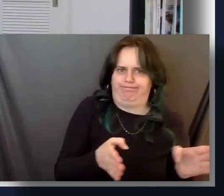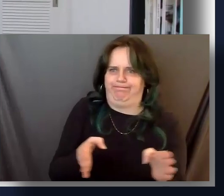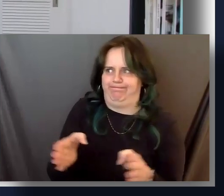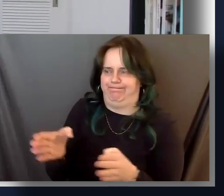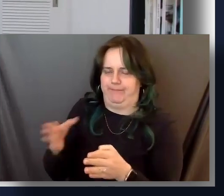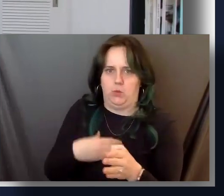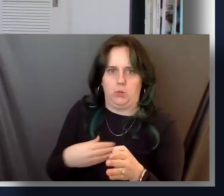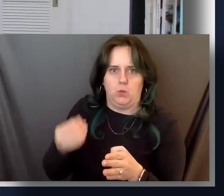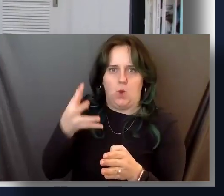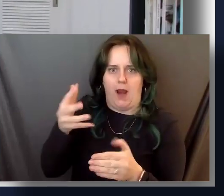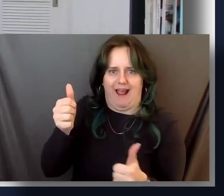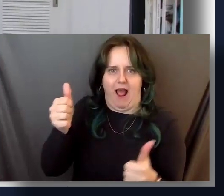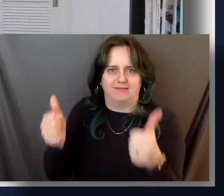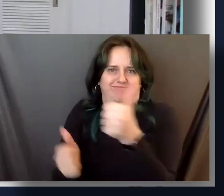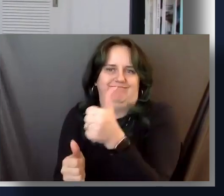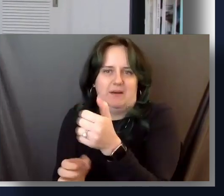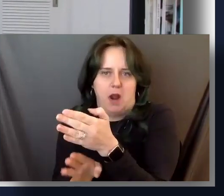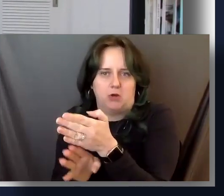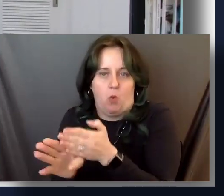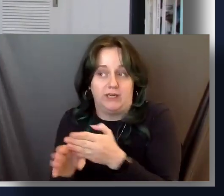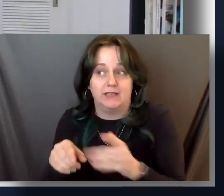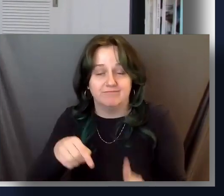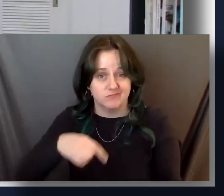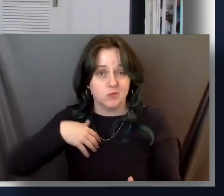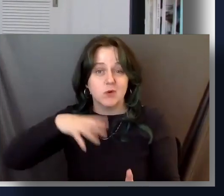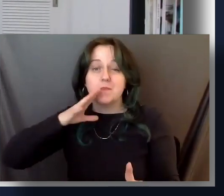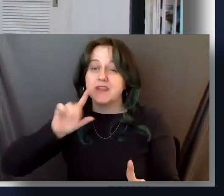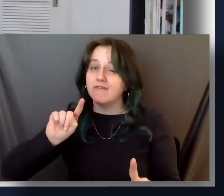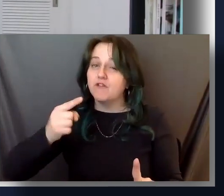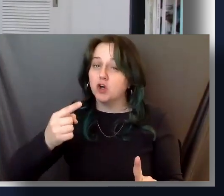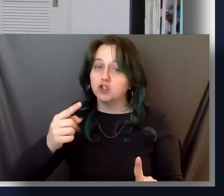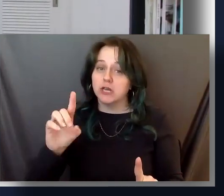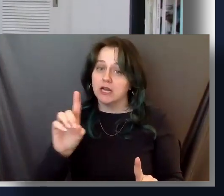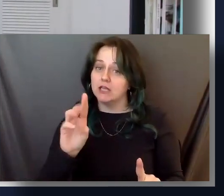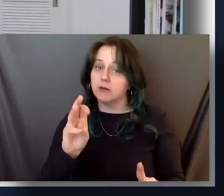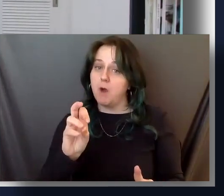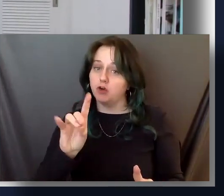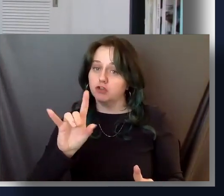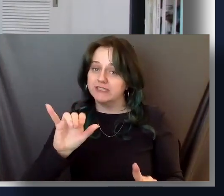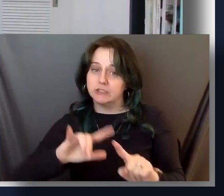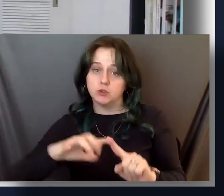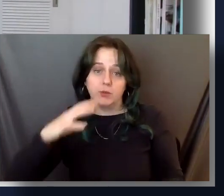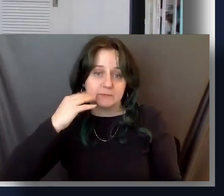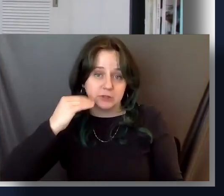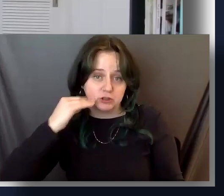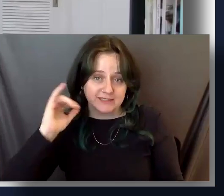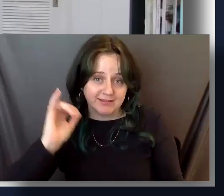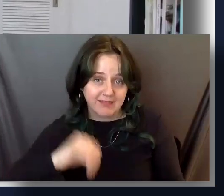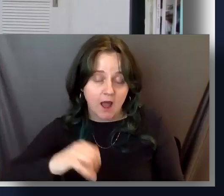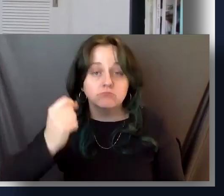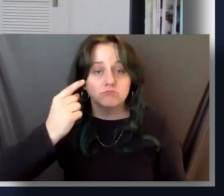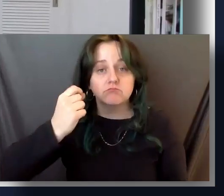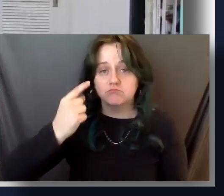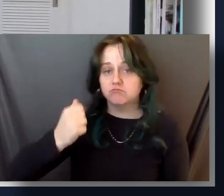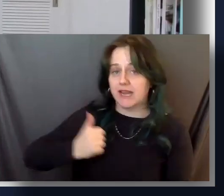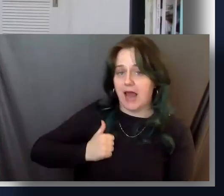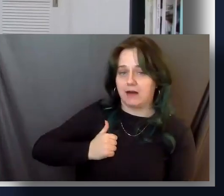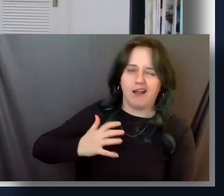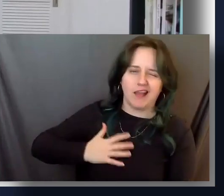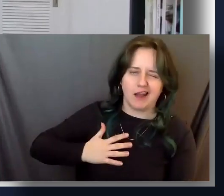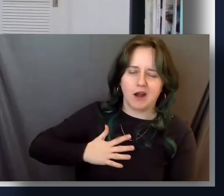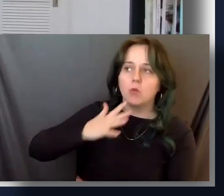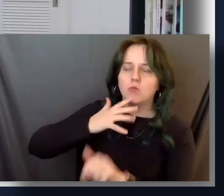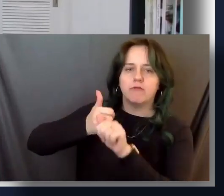the first democracy to go through this. We will not be the last. Canada will